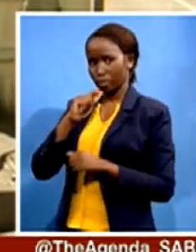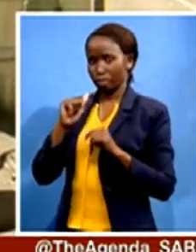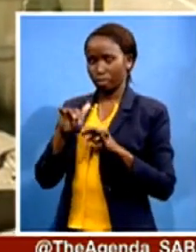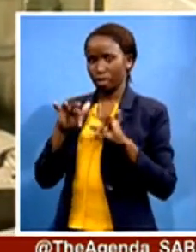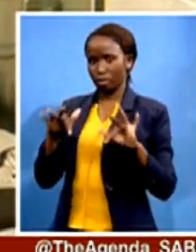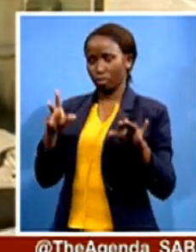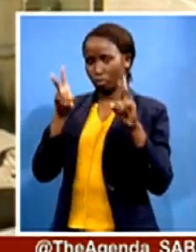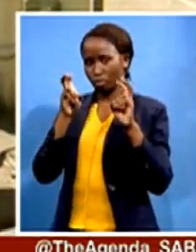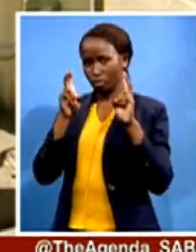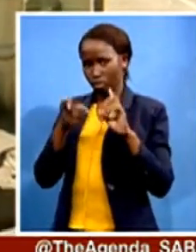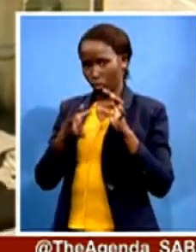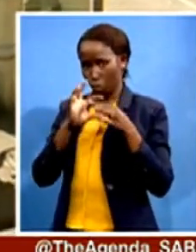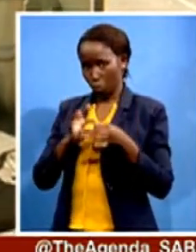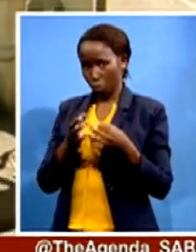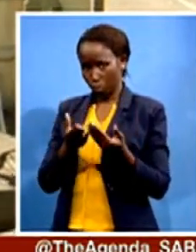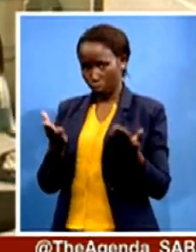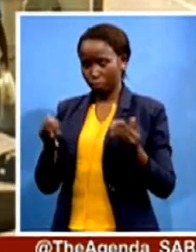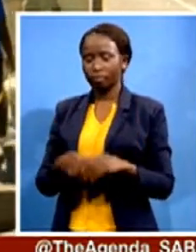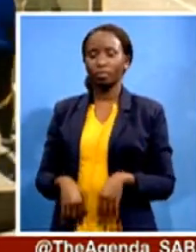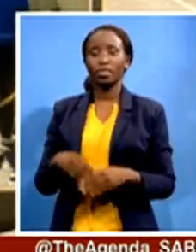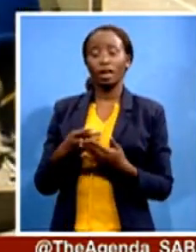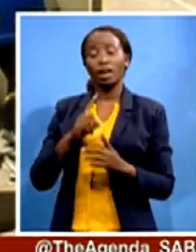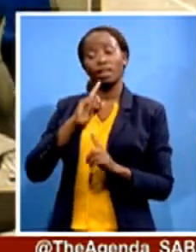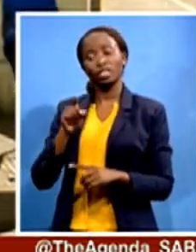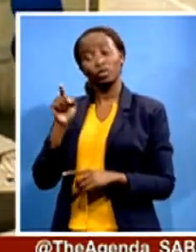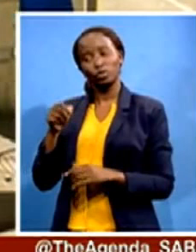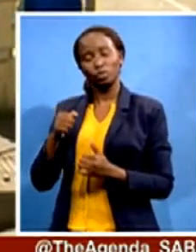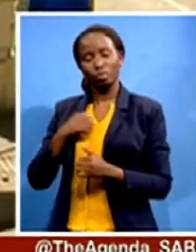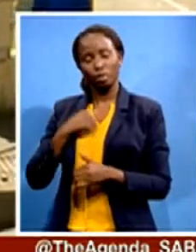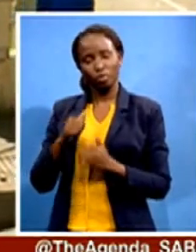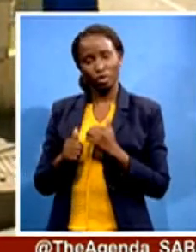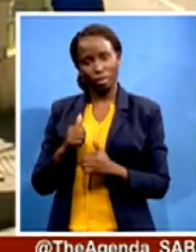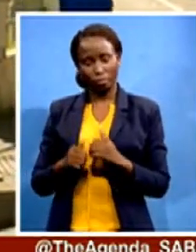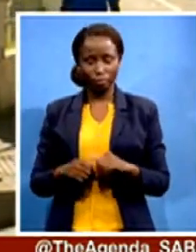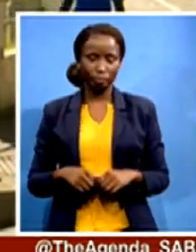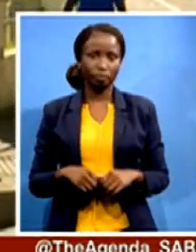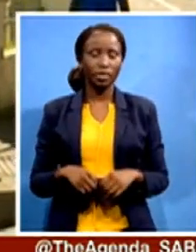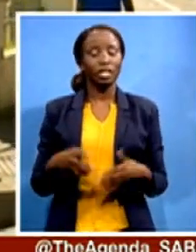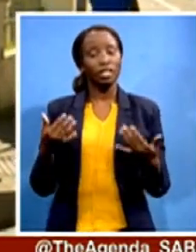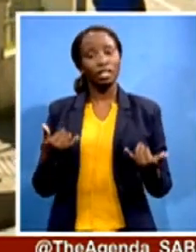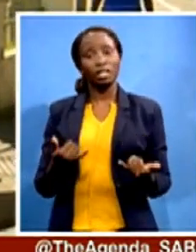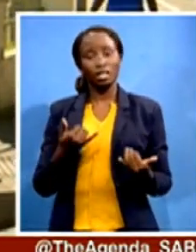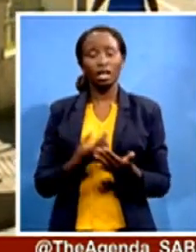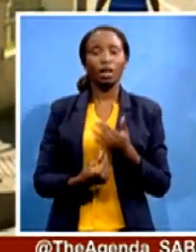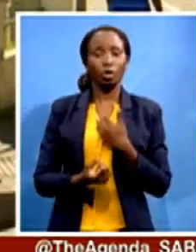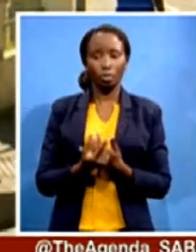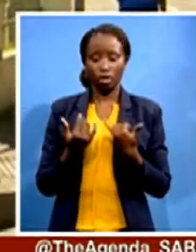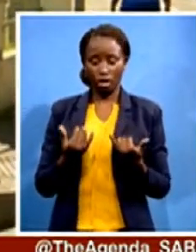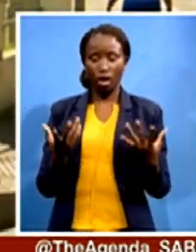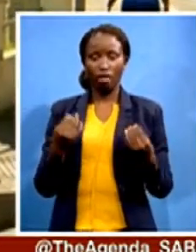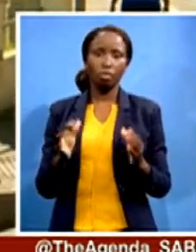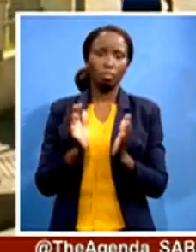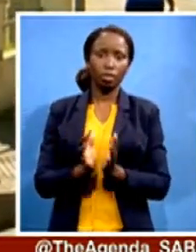to you, my brother. As things stand, we had the back-to-back meetings ever since early morning today